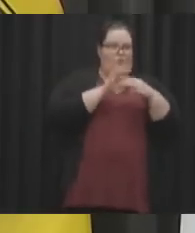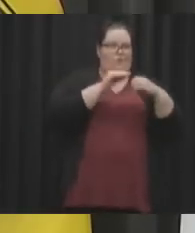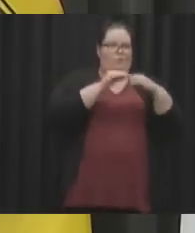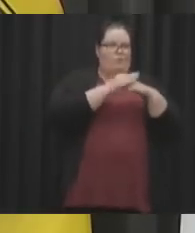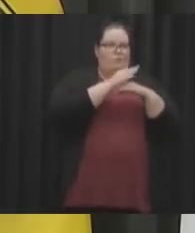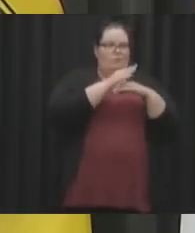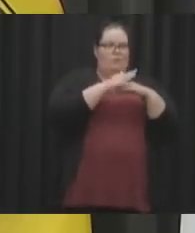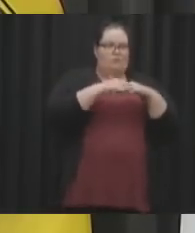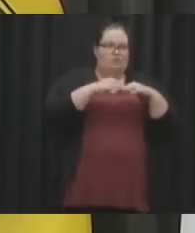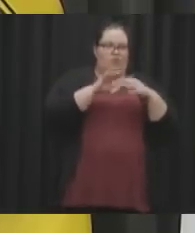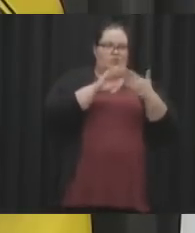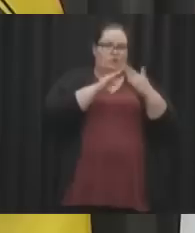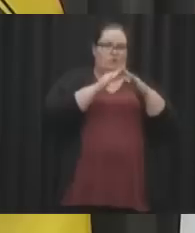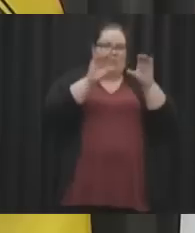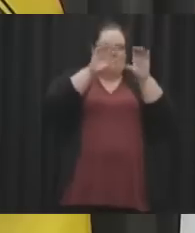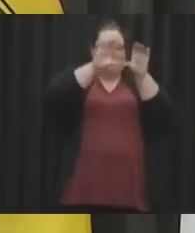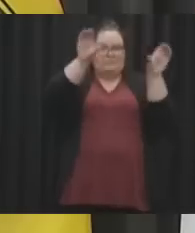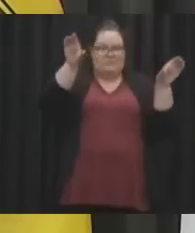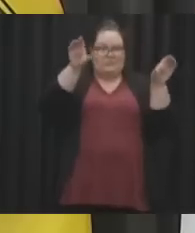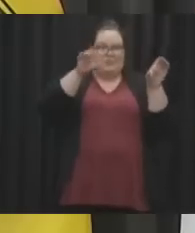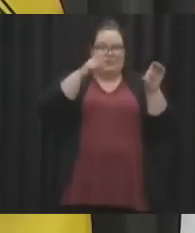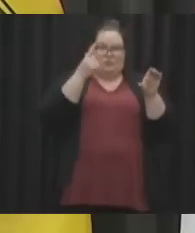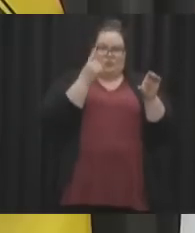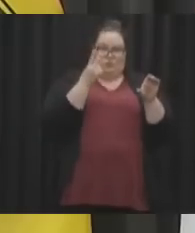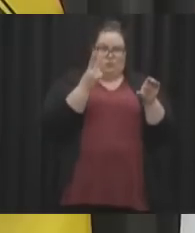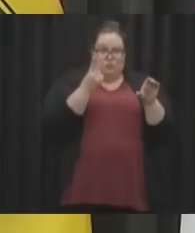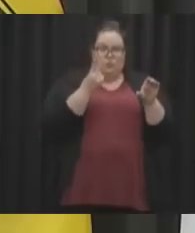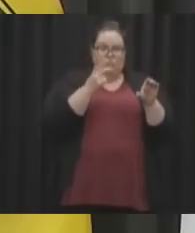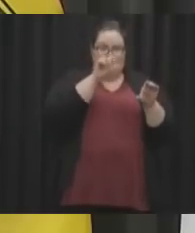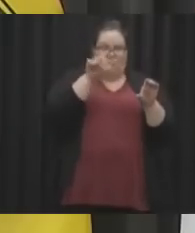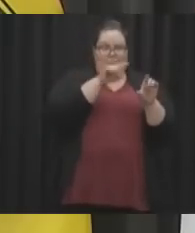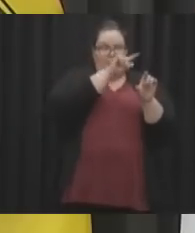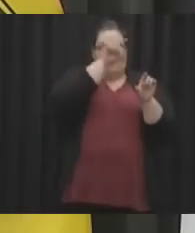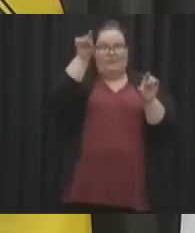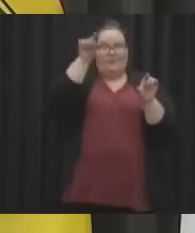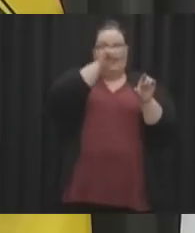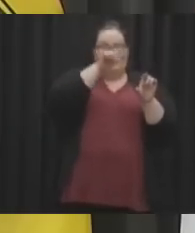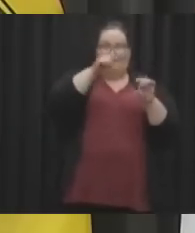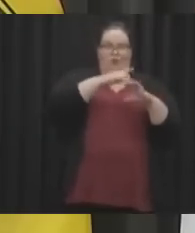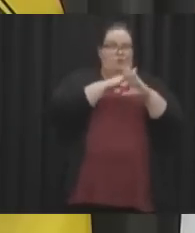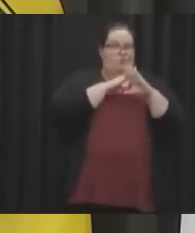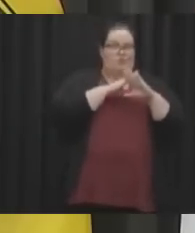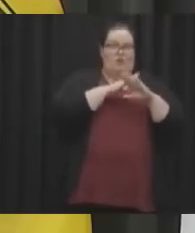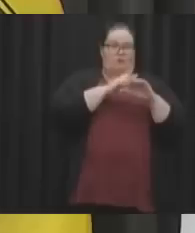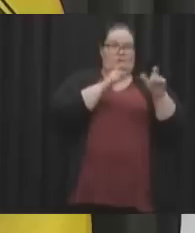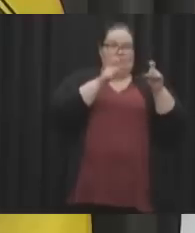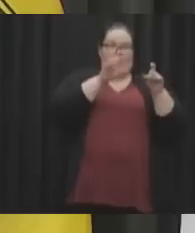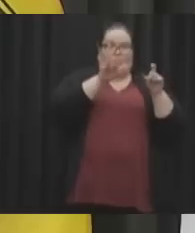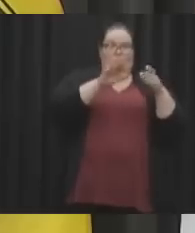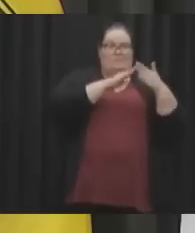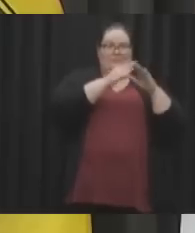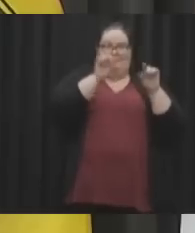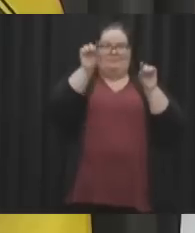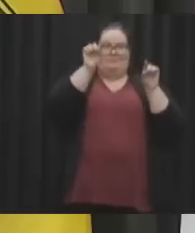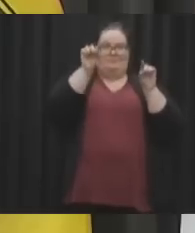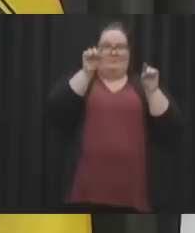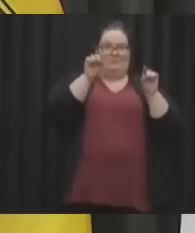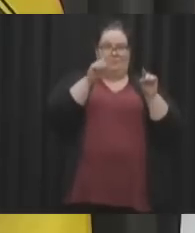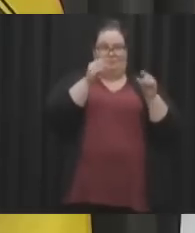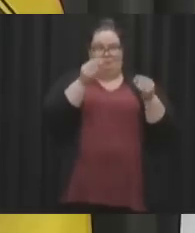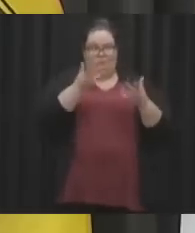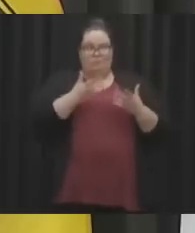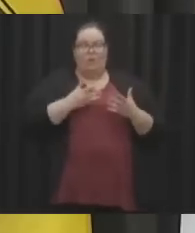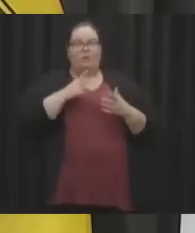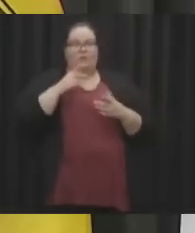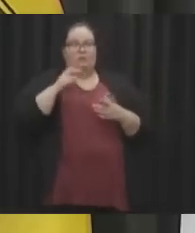level starting next week. And so we're taking those 2 days with that school being closed, and it's coincident that there happens to be a case. Now we're acting on that as